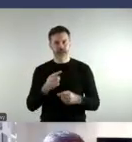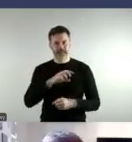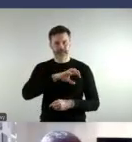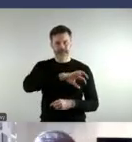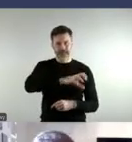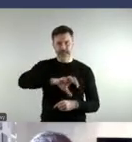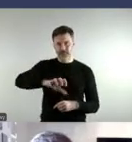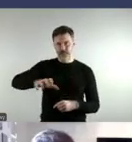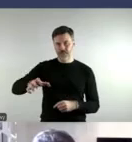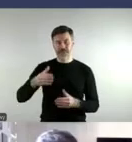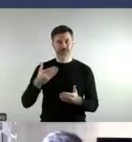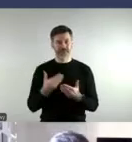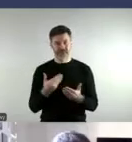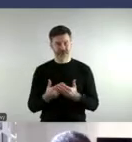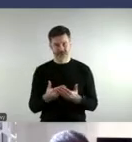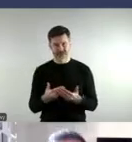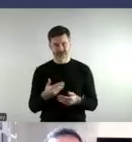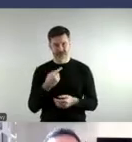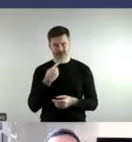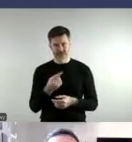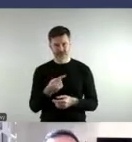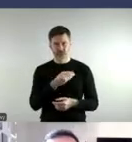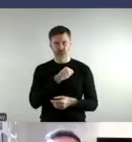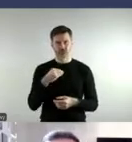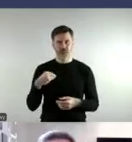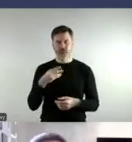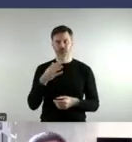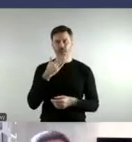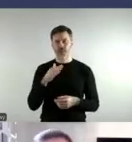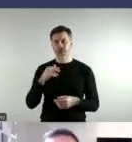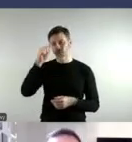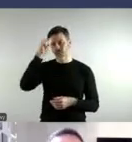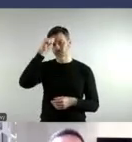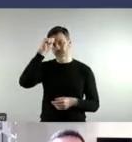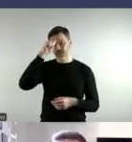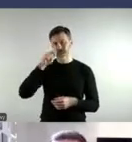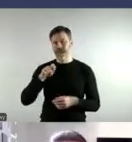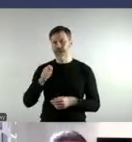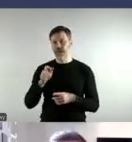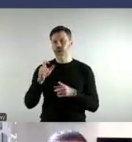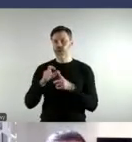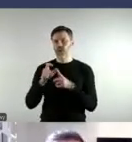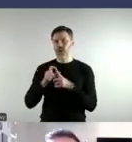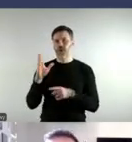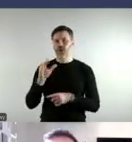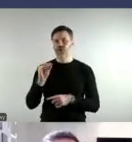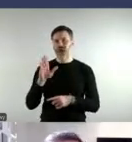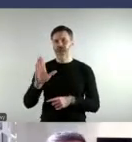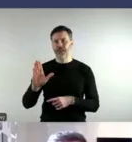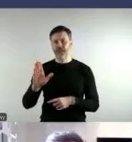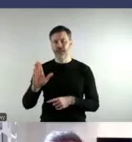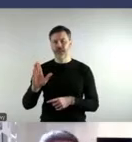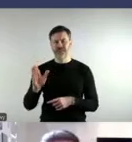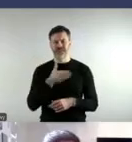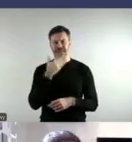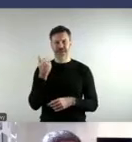to highlight that these are teams. Because in our country, we like to have this staff. We